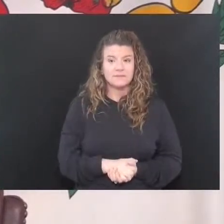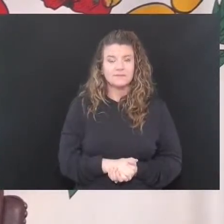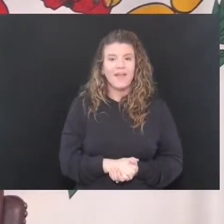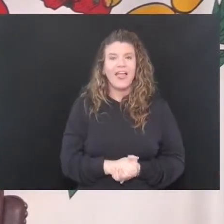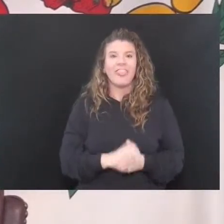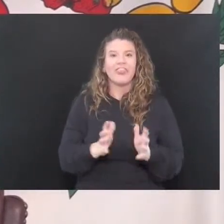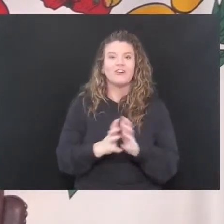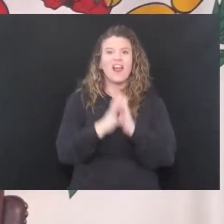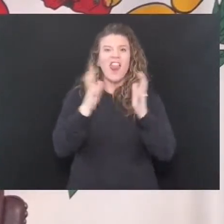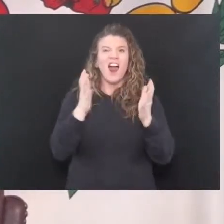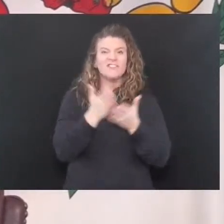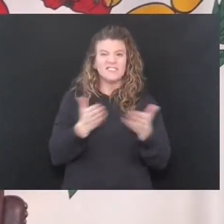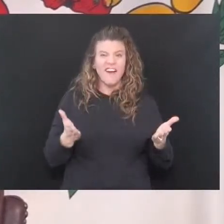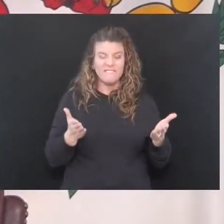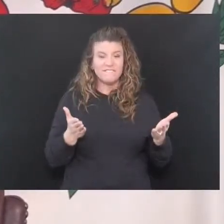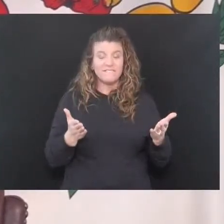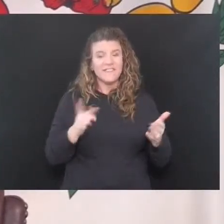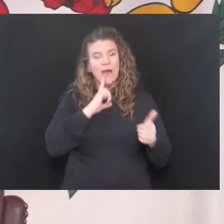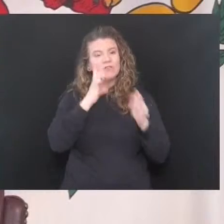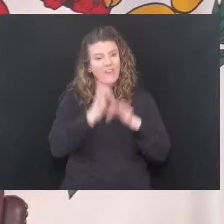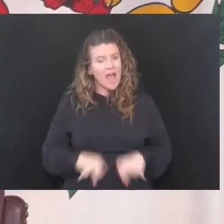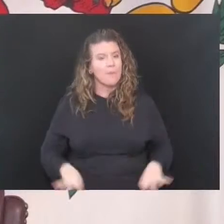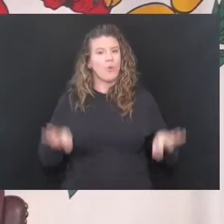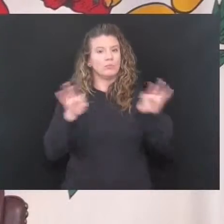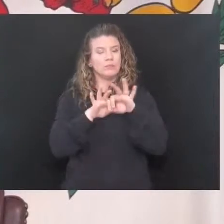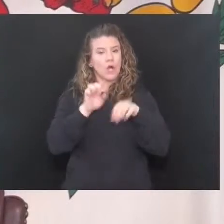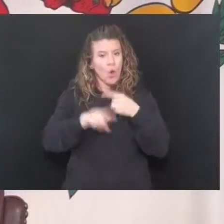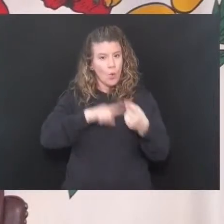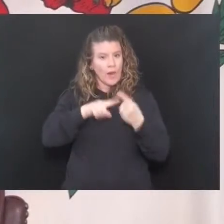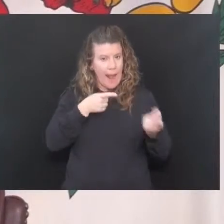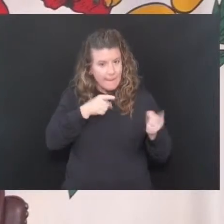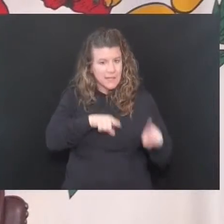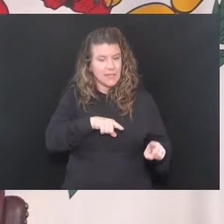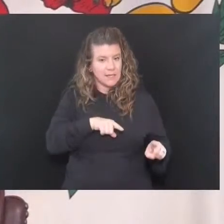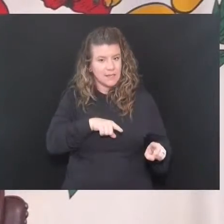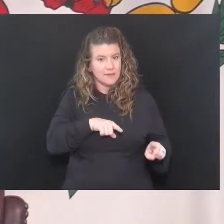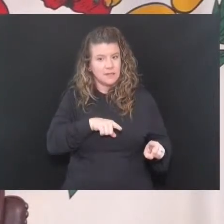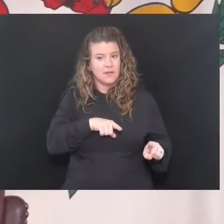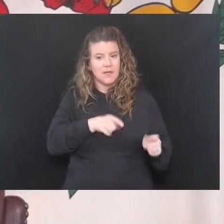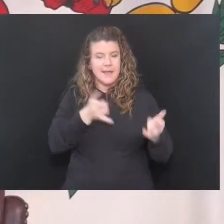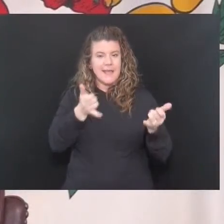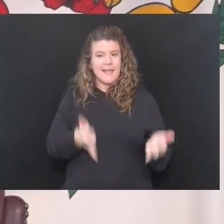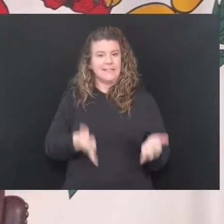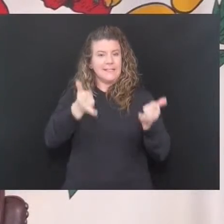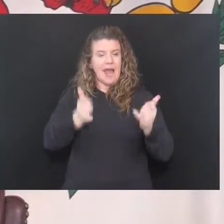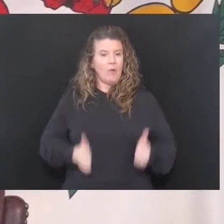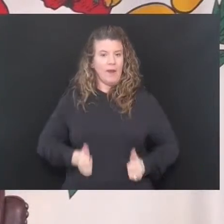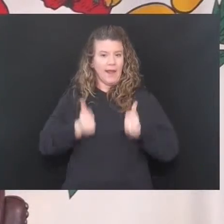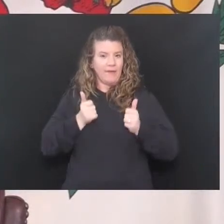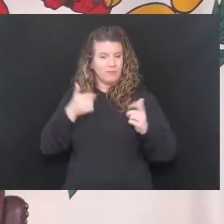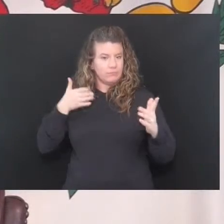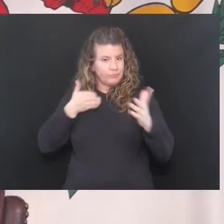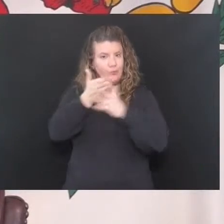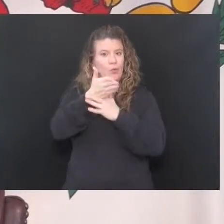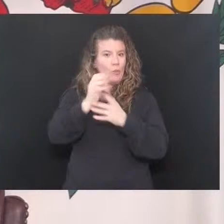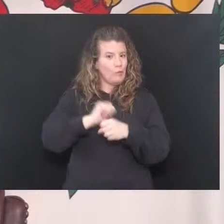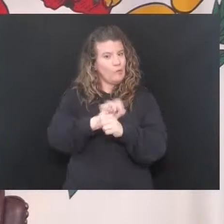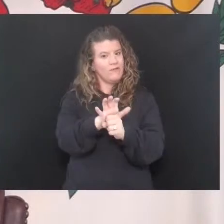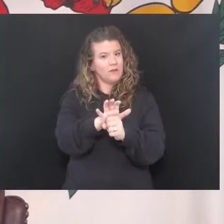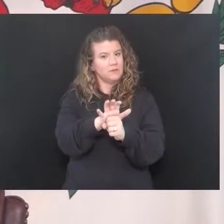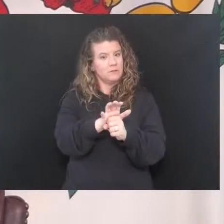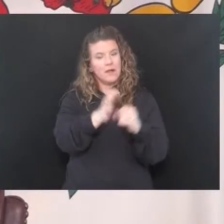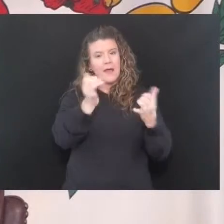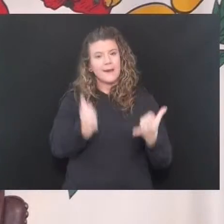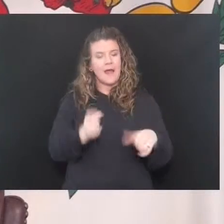lot of stuff that was very valuable when we put it in. It's now lived its time, and it's time